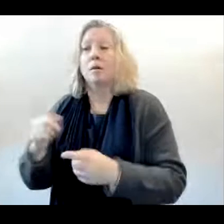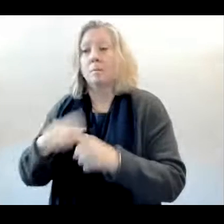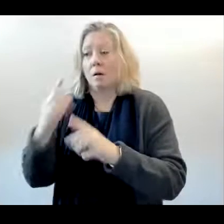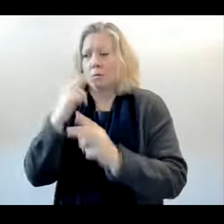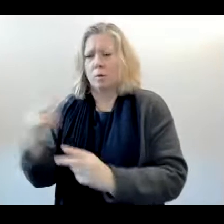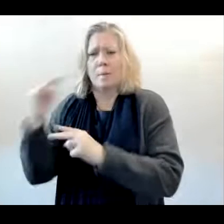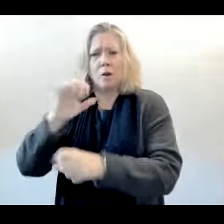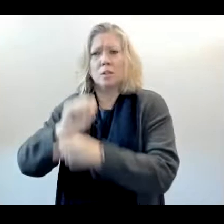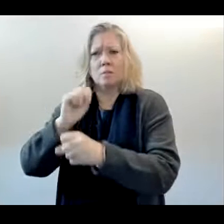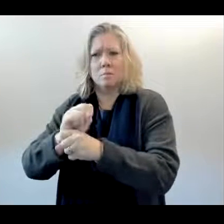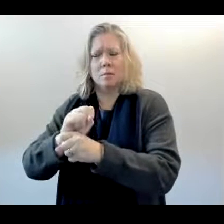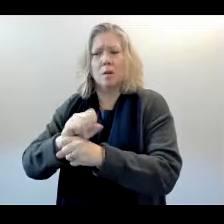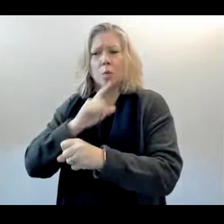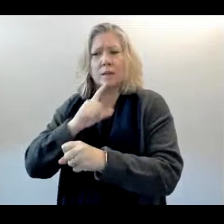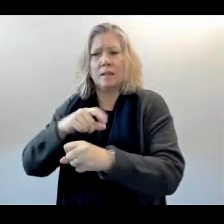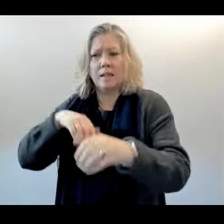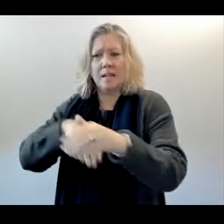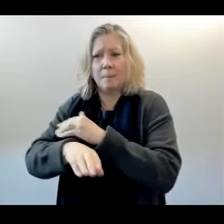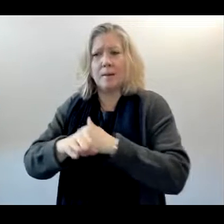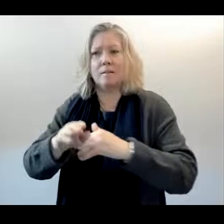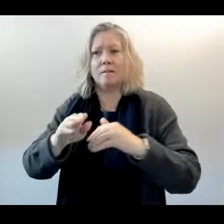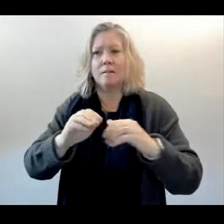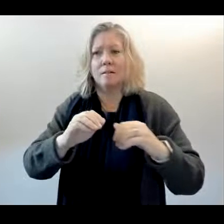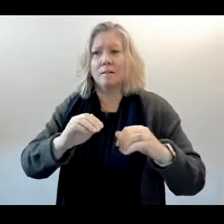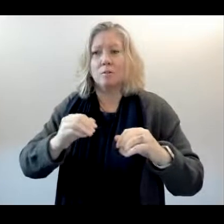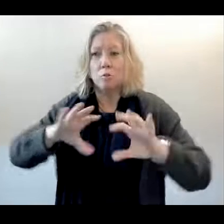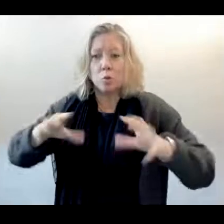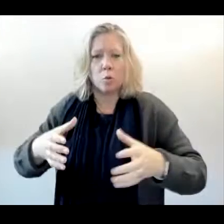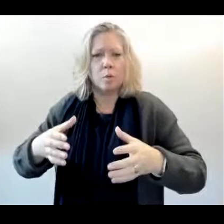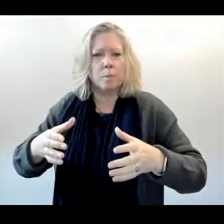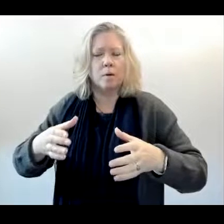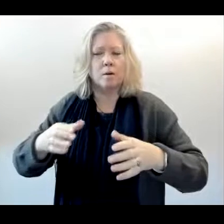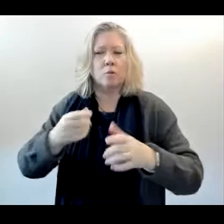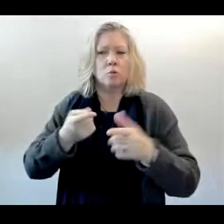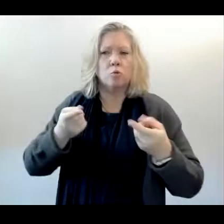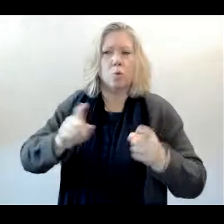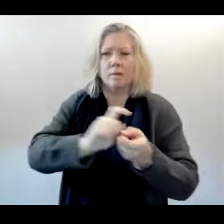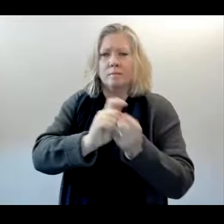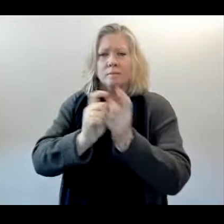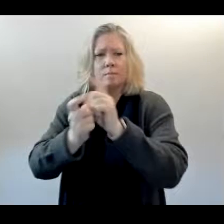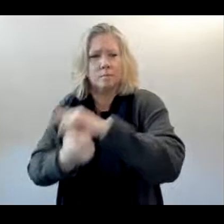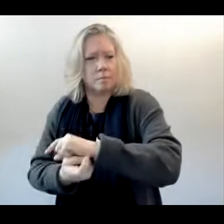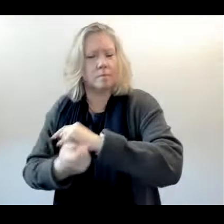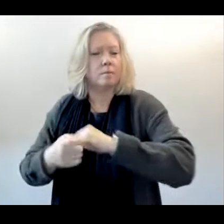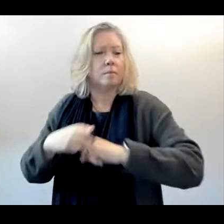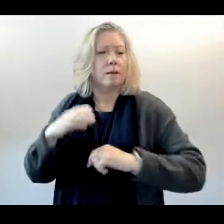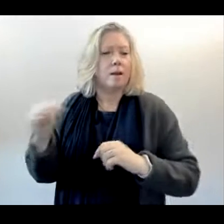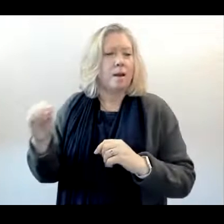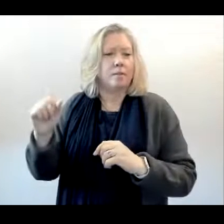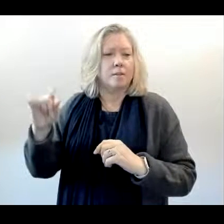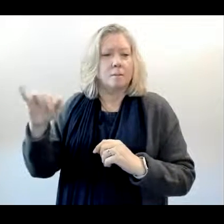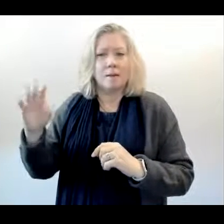the organization at a time of transition, physical, right into the new space, which has its own impacts on